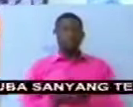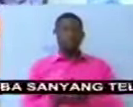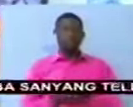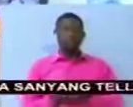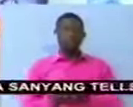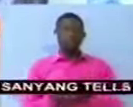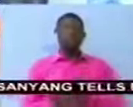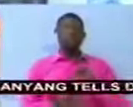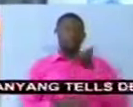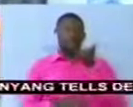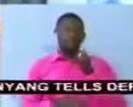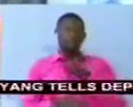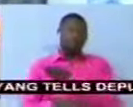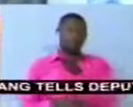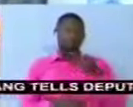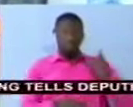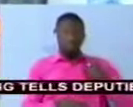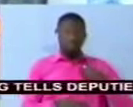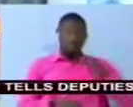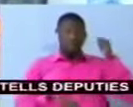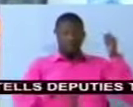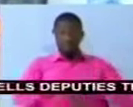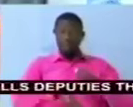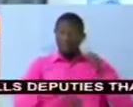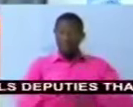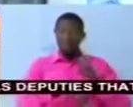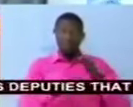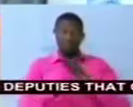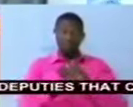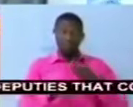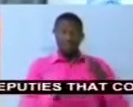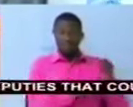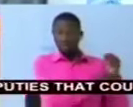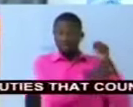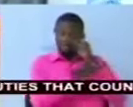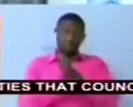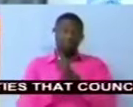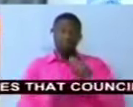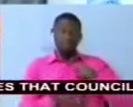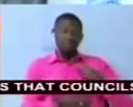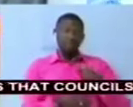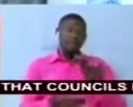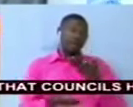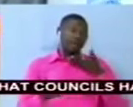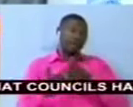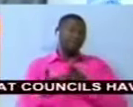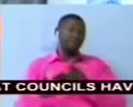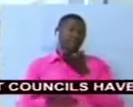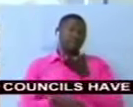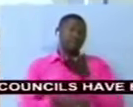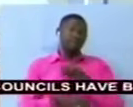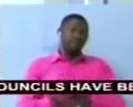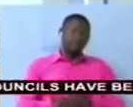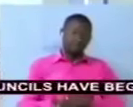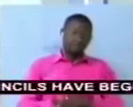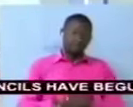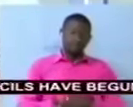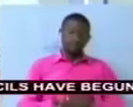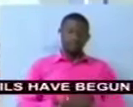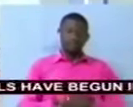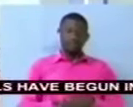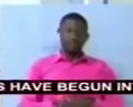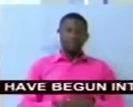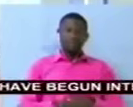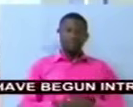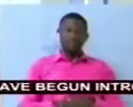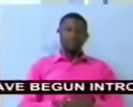was. Those people were beaten before they came for me. So eventually, after 28